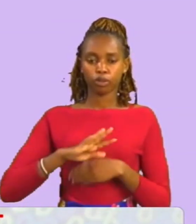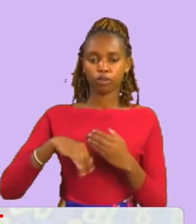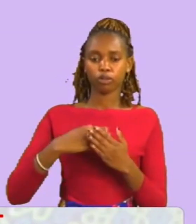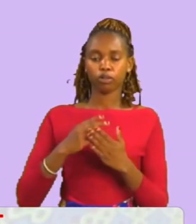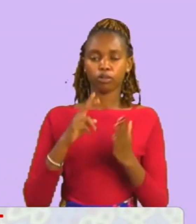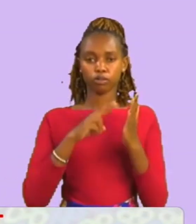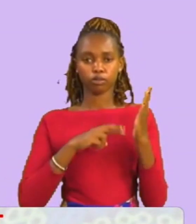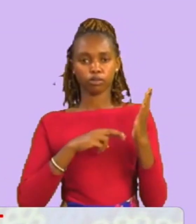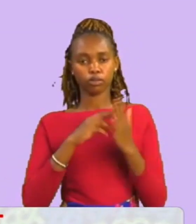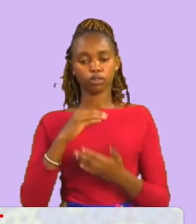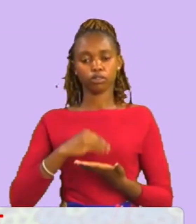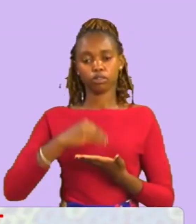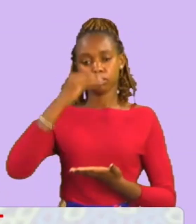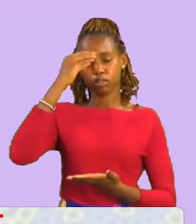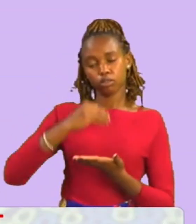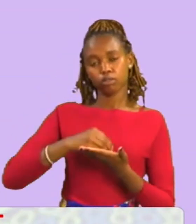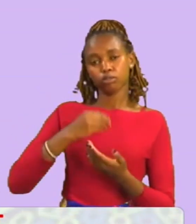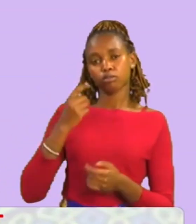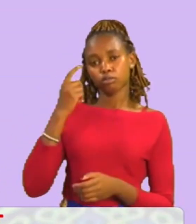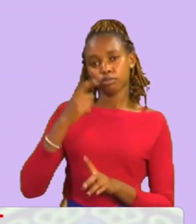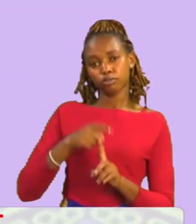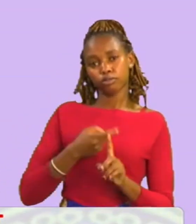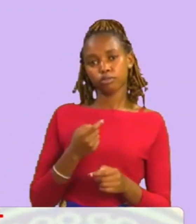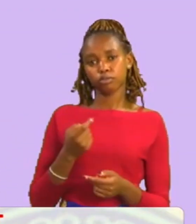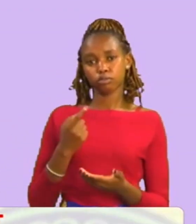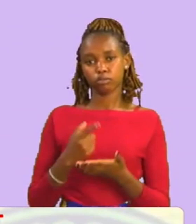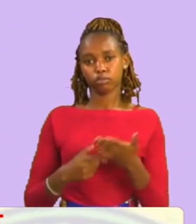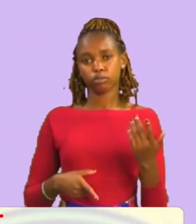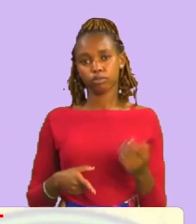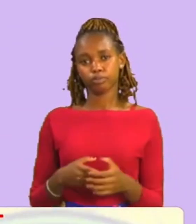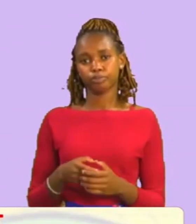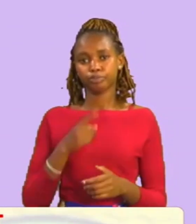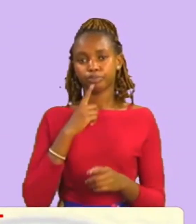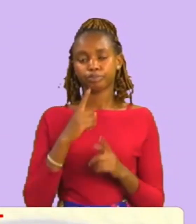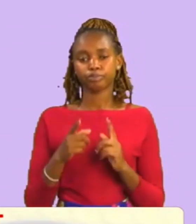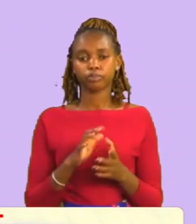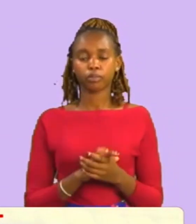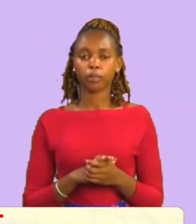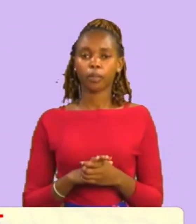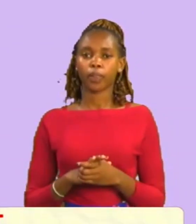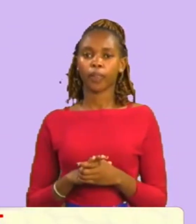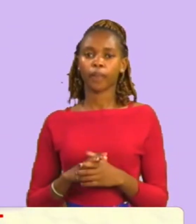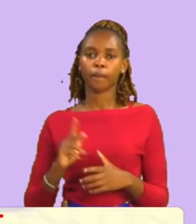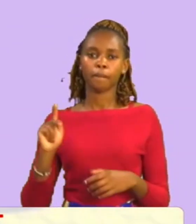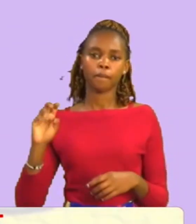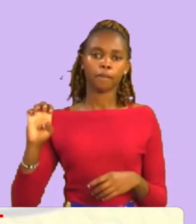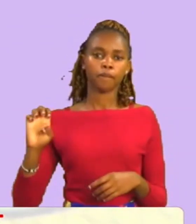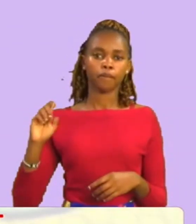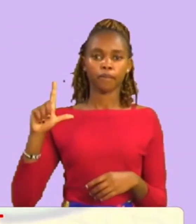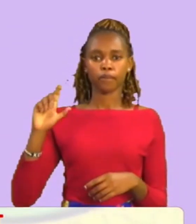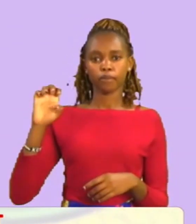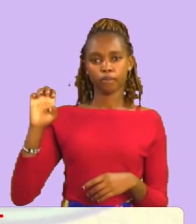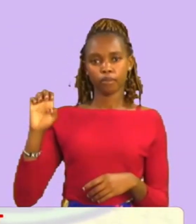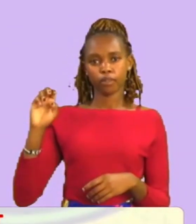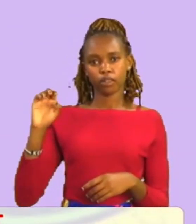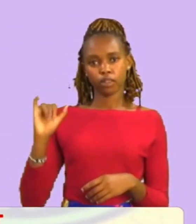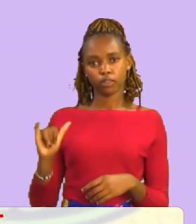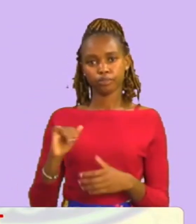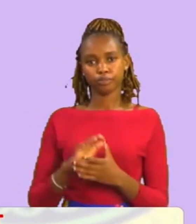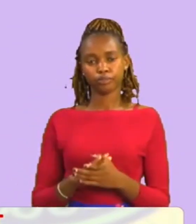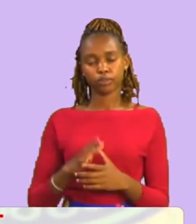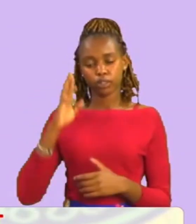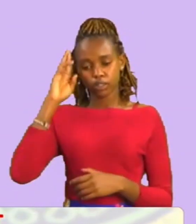learn from what Mr. Derek is saying, yeah. Hapa hivi tena niko na hapa hivi niko na Kelsey anasema niaje purpose demands